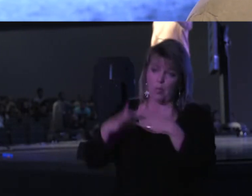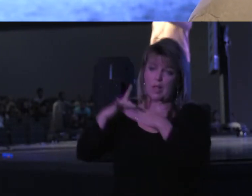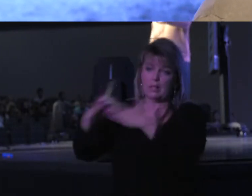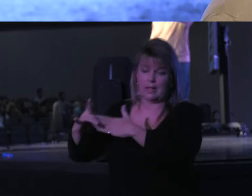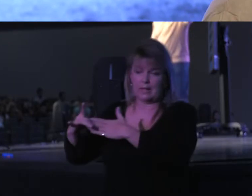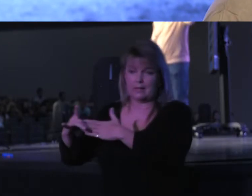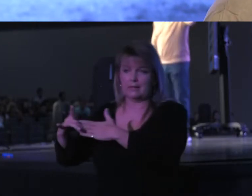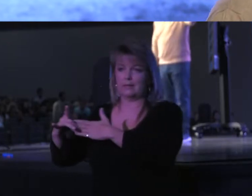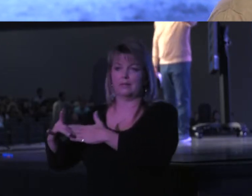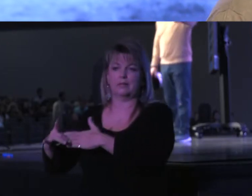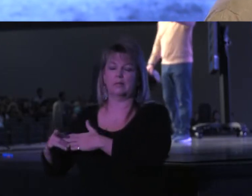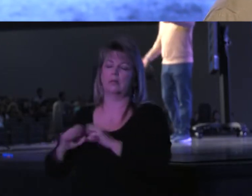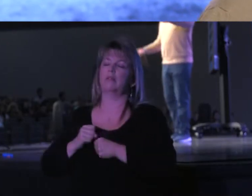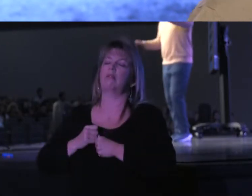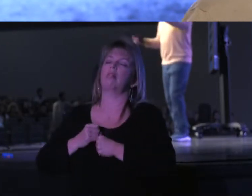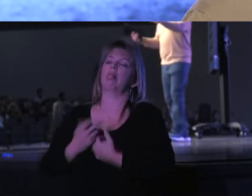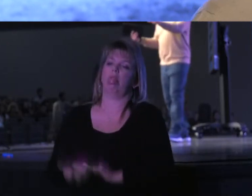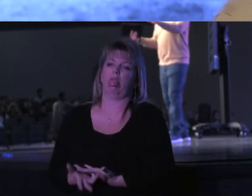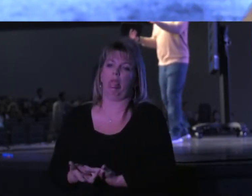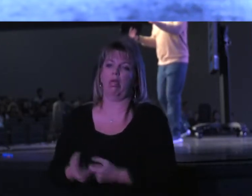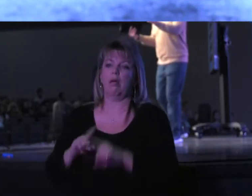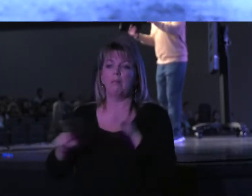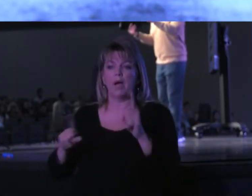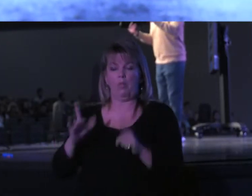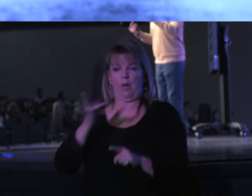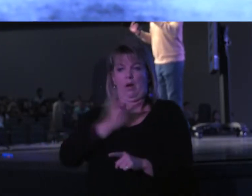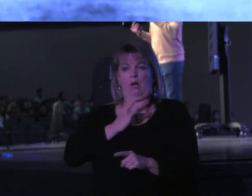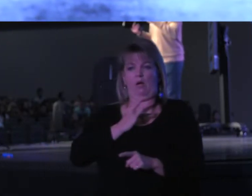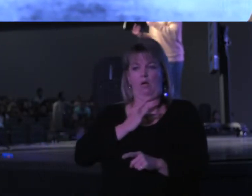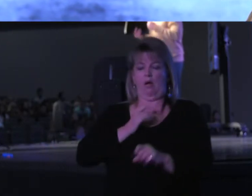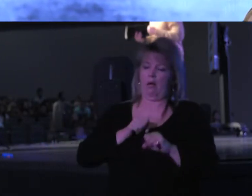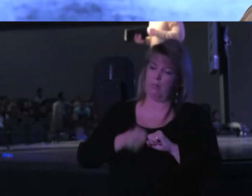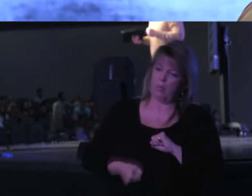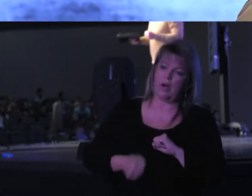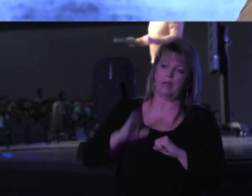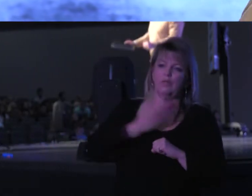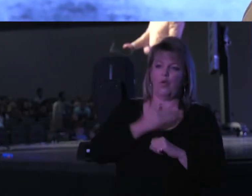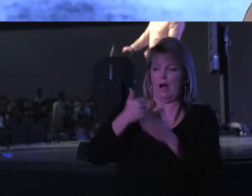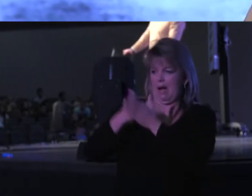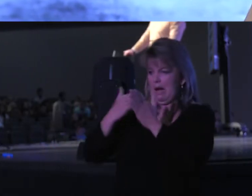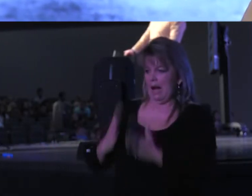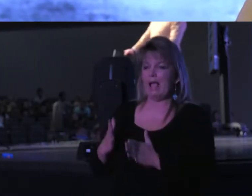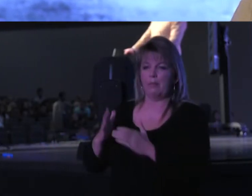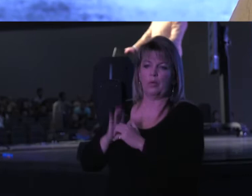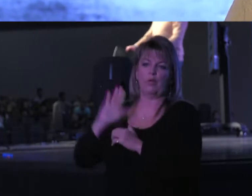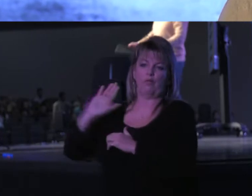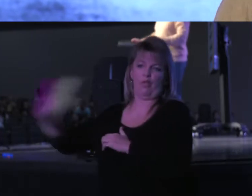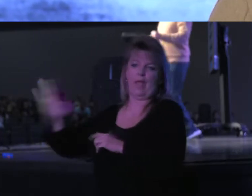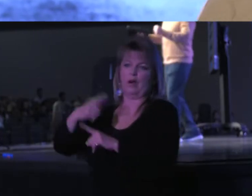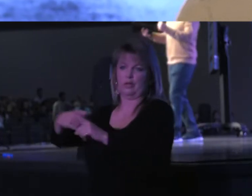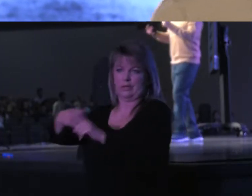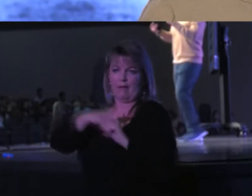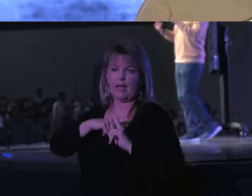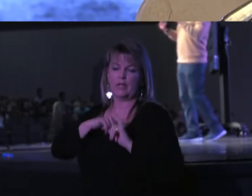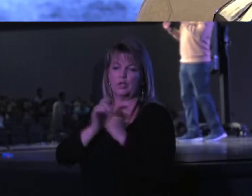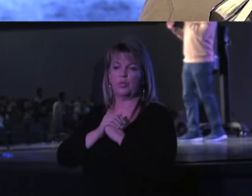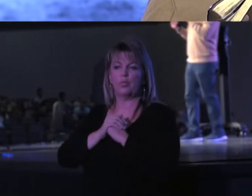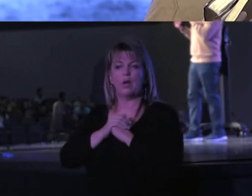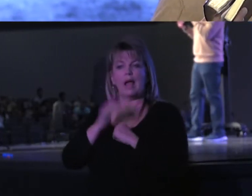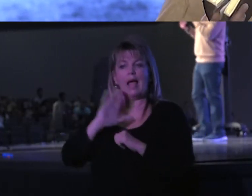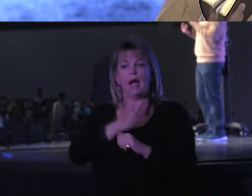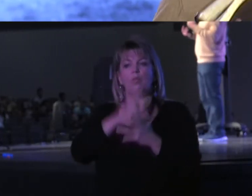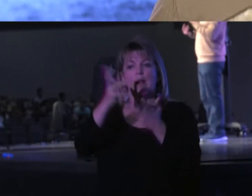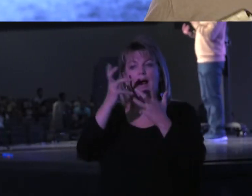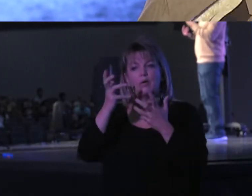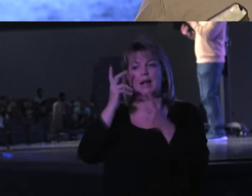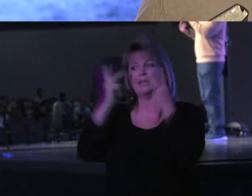to fruitless exhaustion. But when our heart breaks for our neighbor's salvation, when our desire